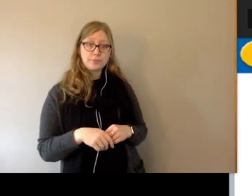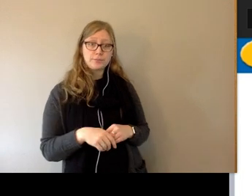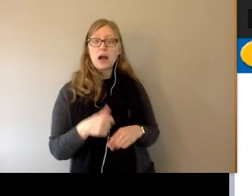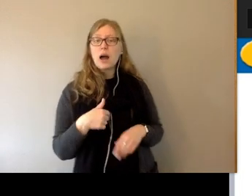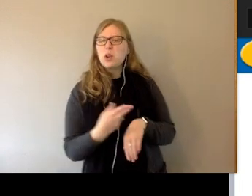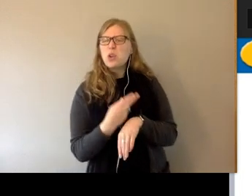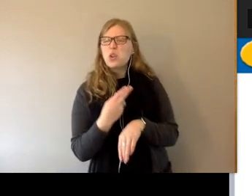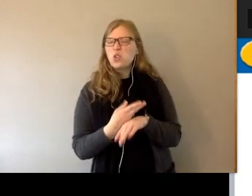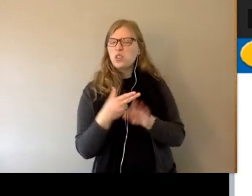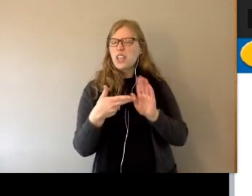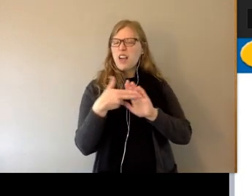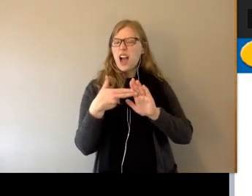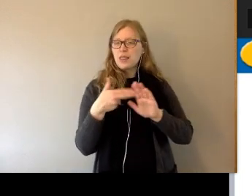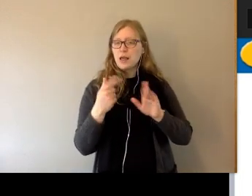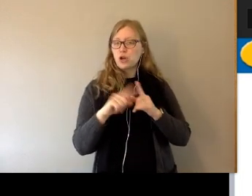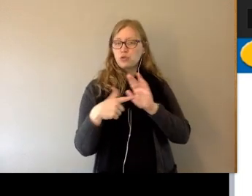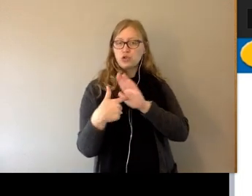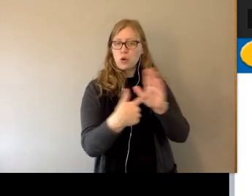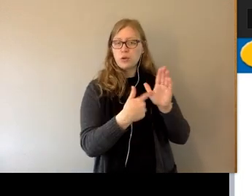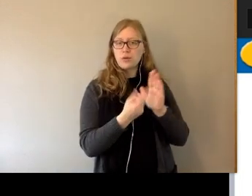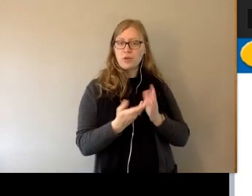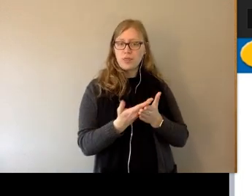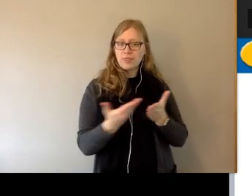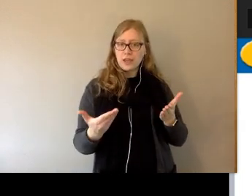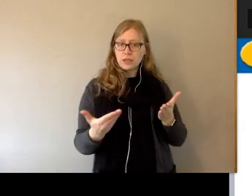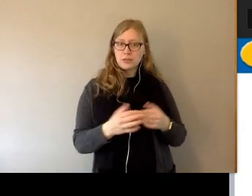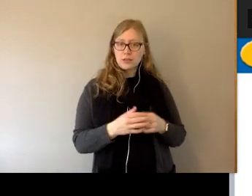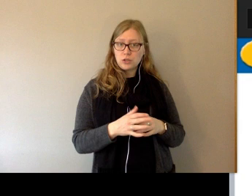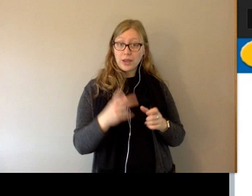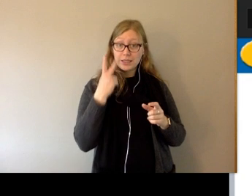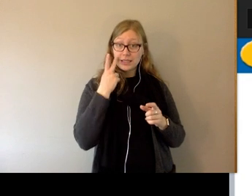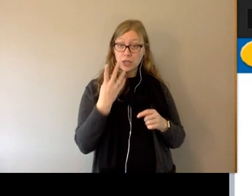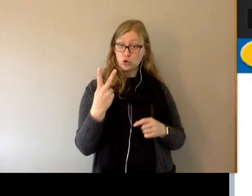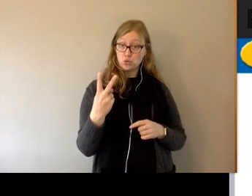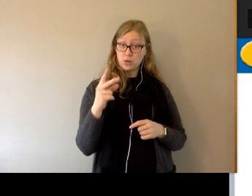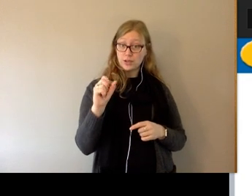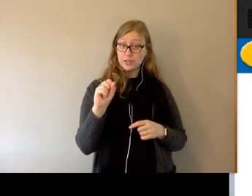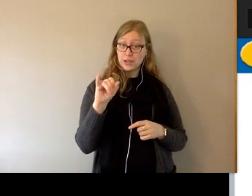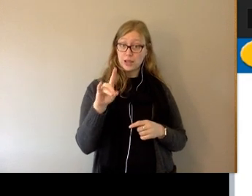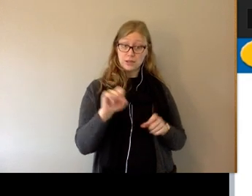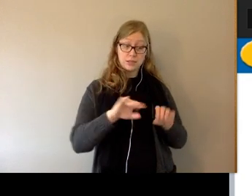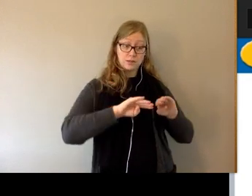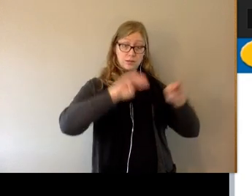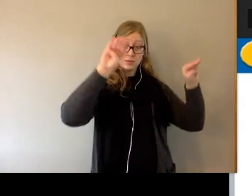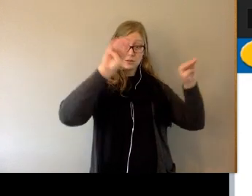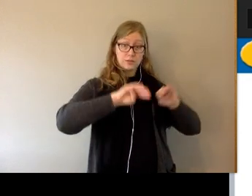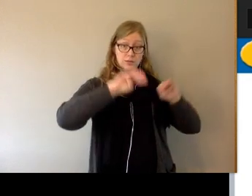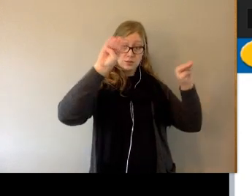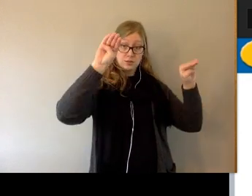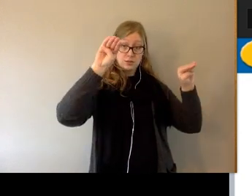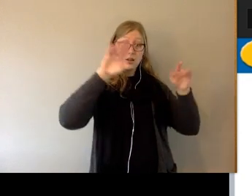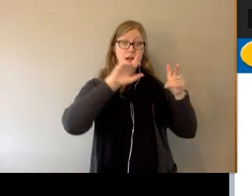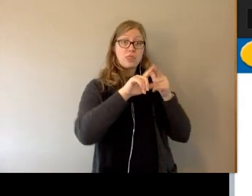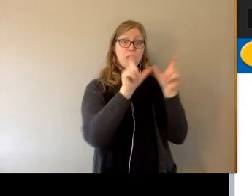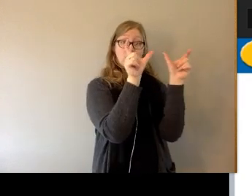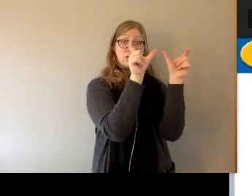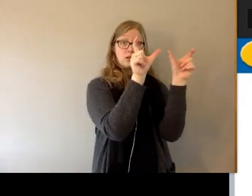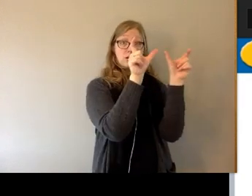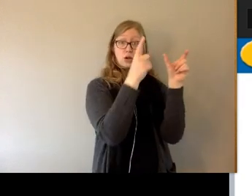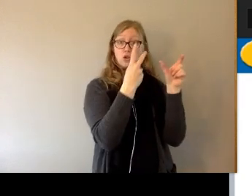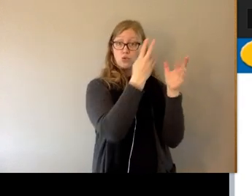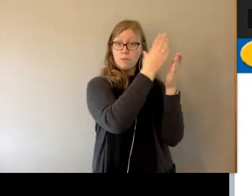kind of highlight some things. So here's the two sides of the triangle, and then we're going to have these two segments that are cut. So I just need to set up